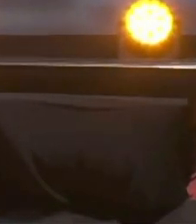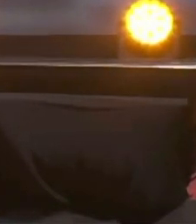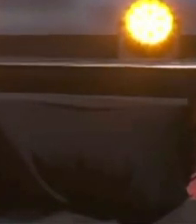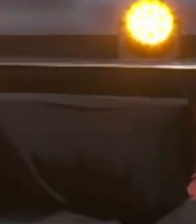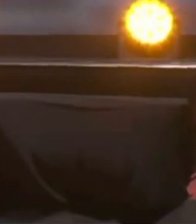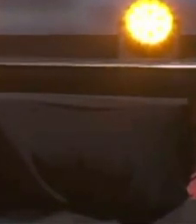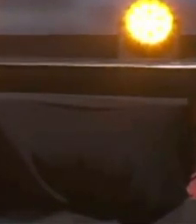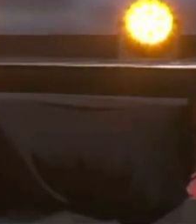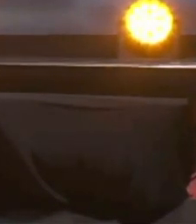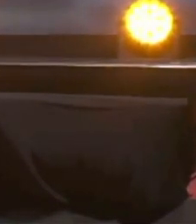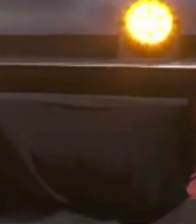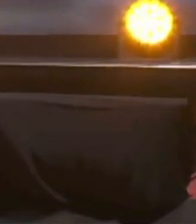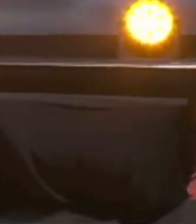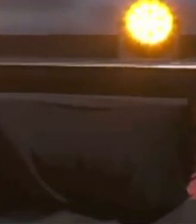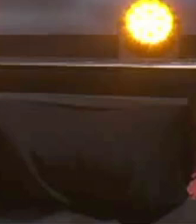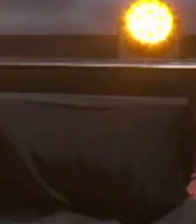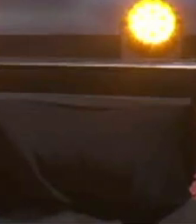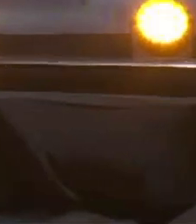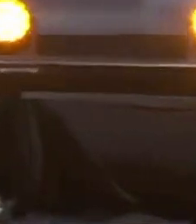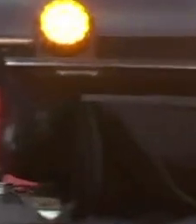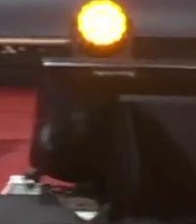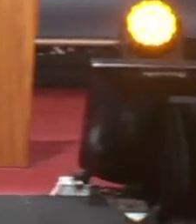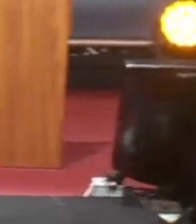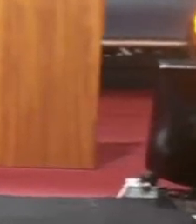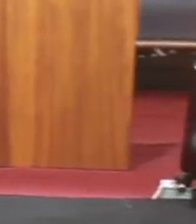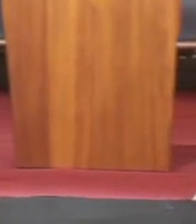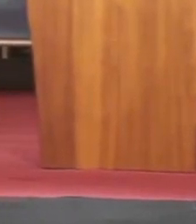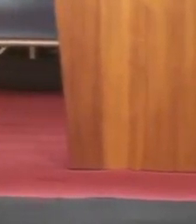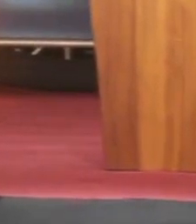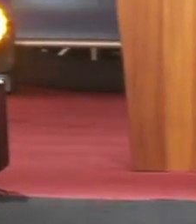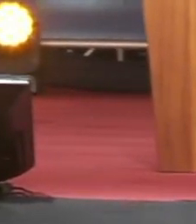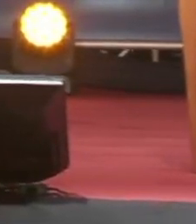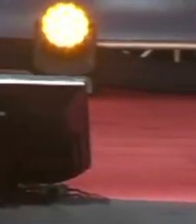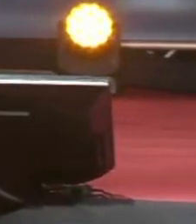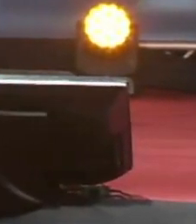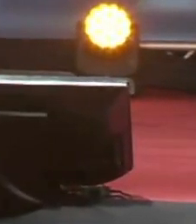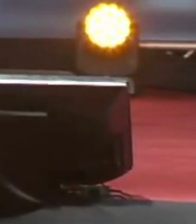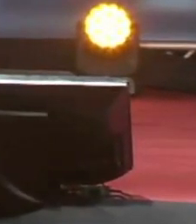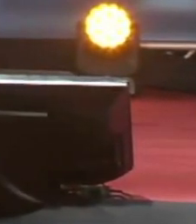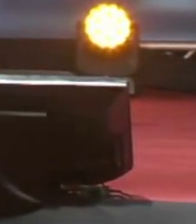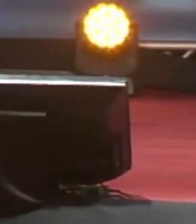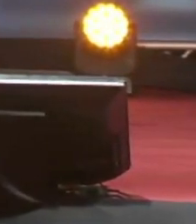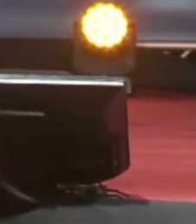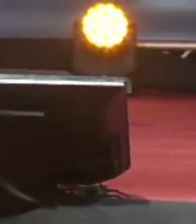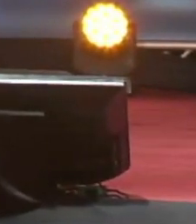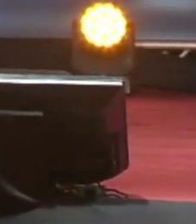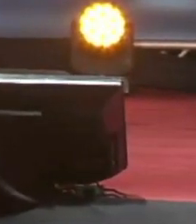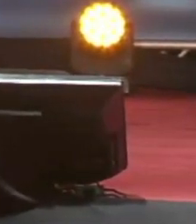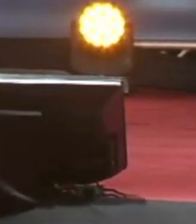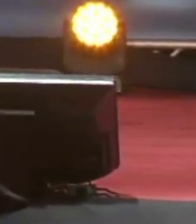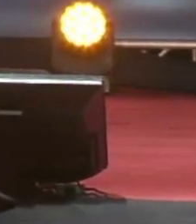Because the worshiper is just a musician, not a person of the altar.